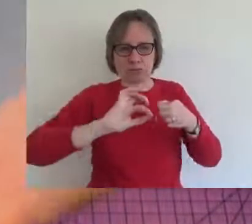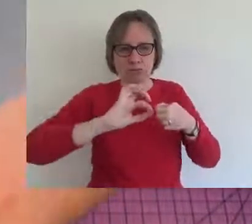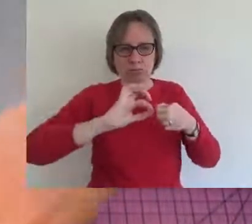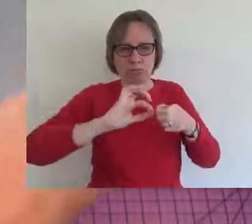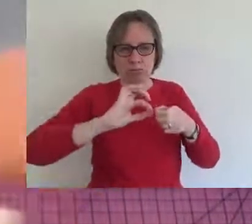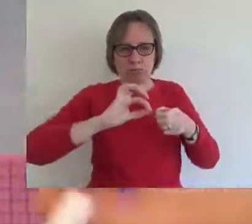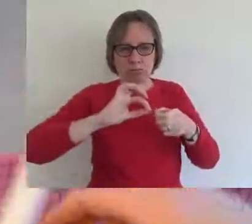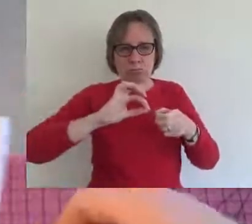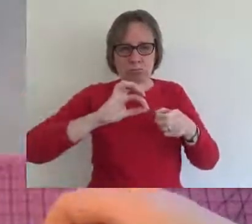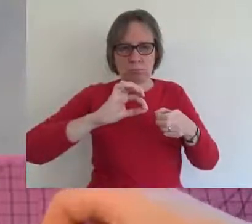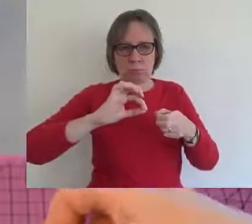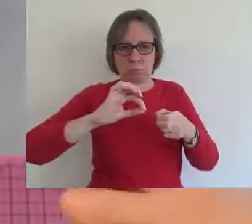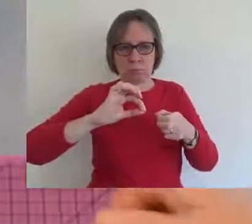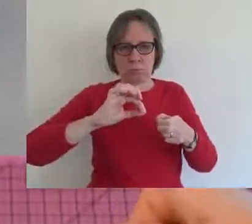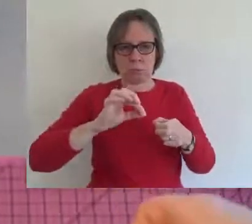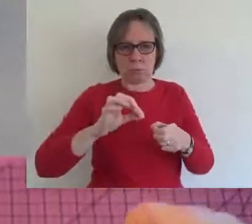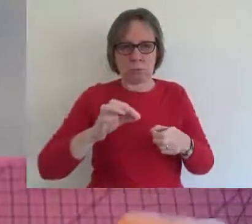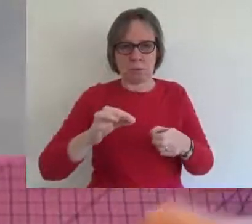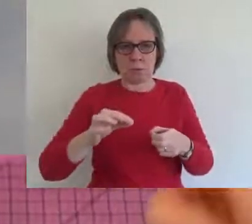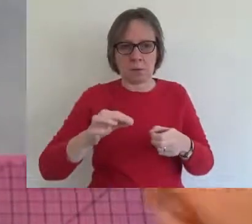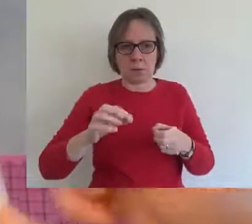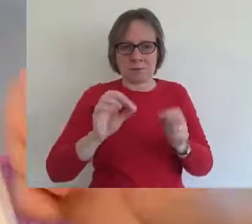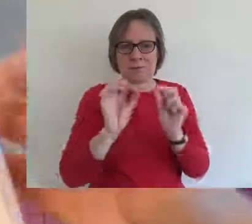and then got some sellotape.